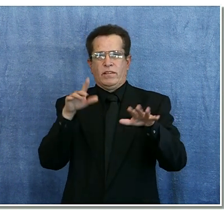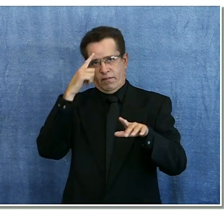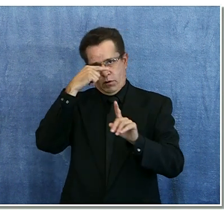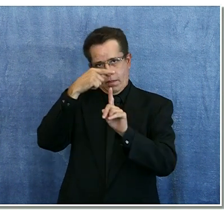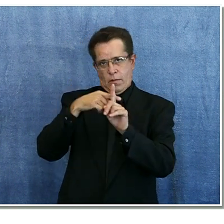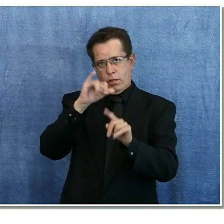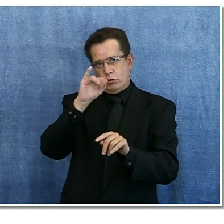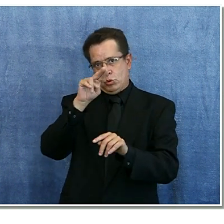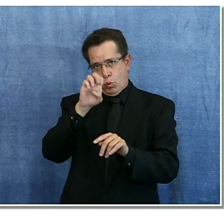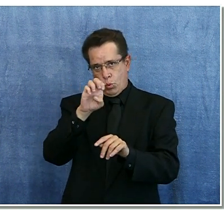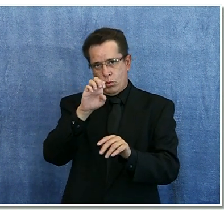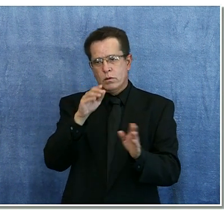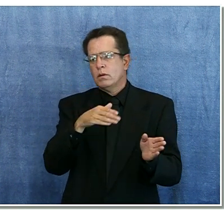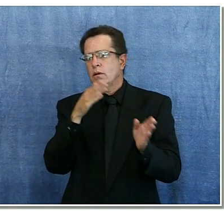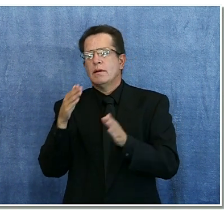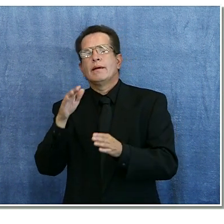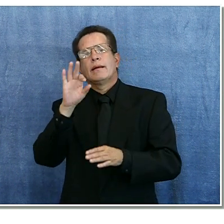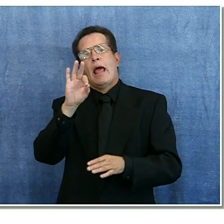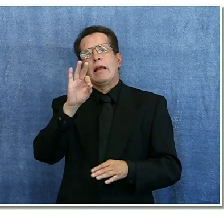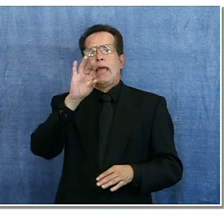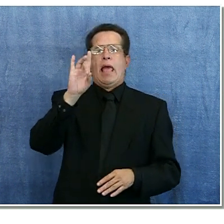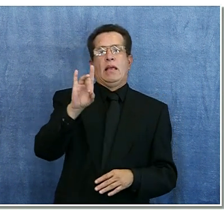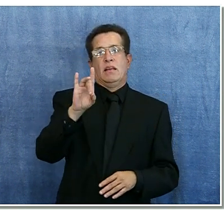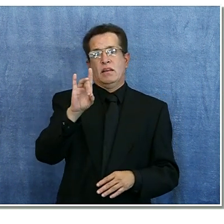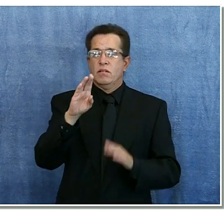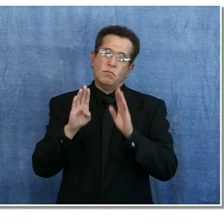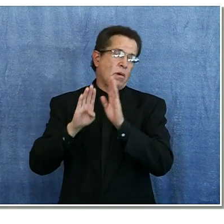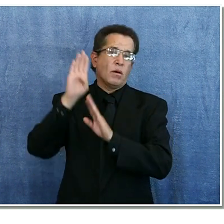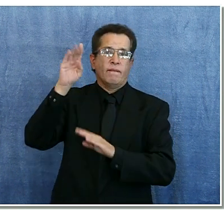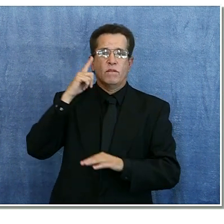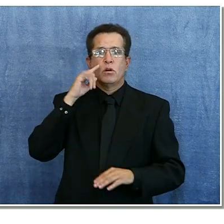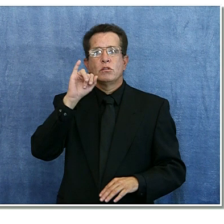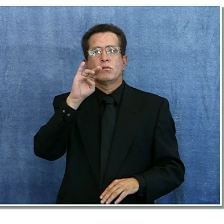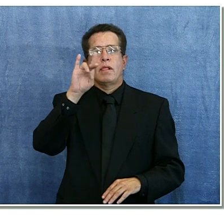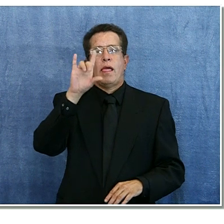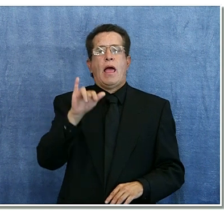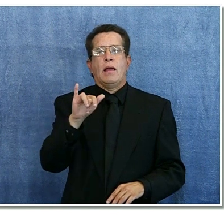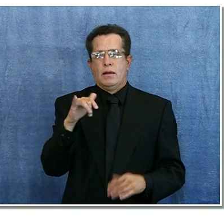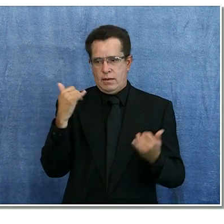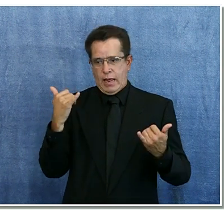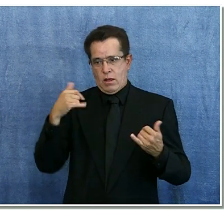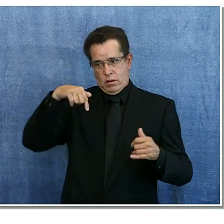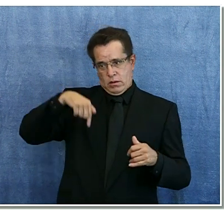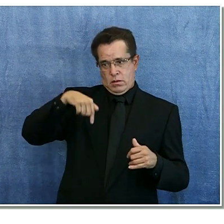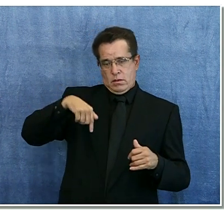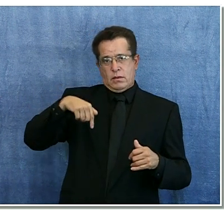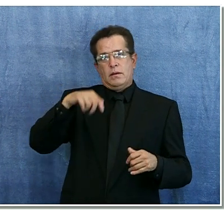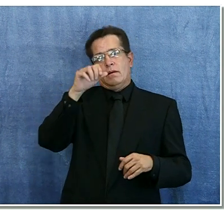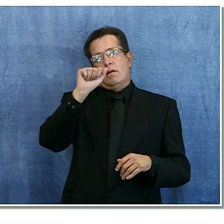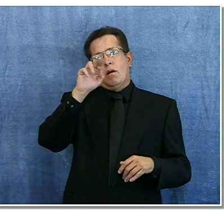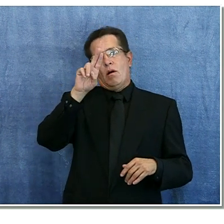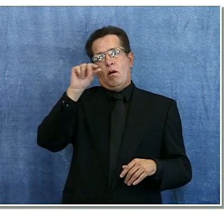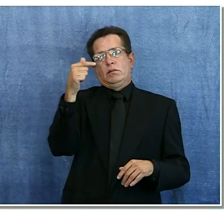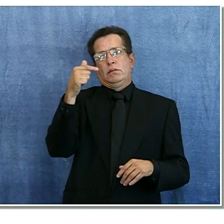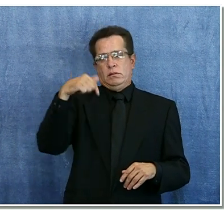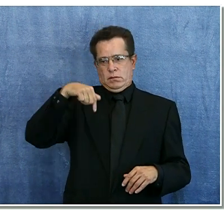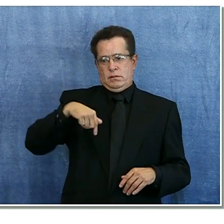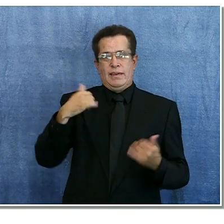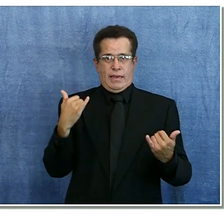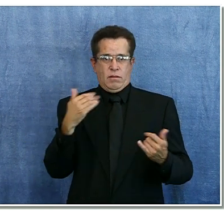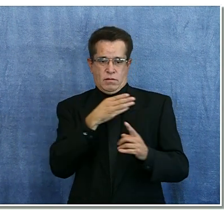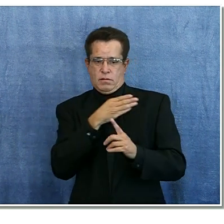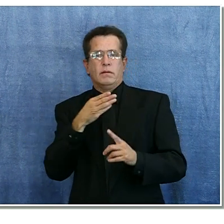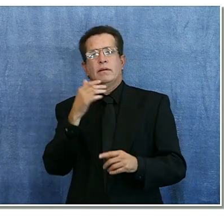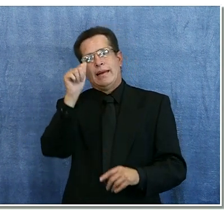and 98 outbreaks for the month of July, and we have 10 outbreaks just 4 days into the month of